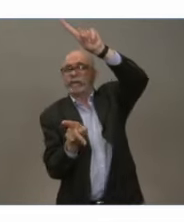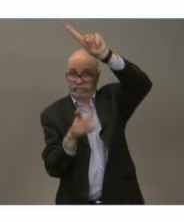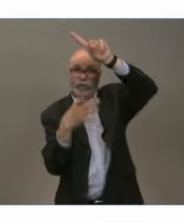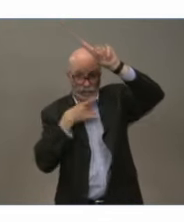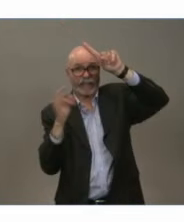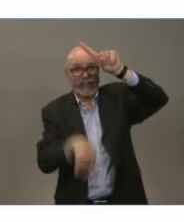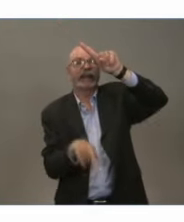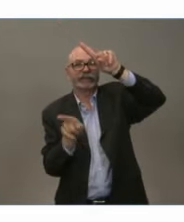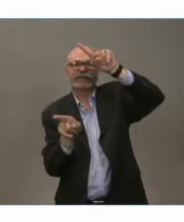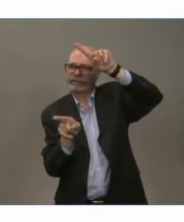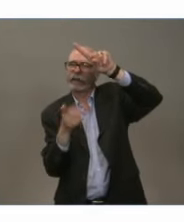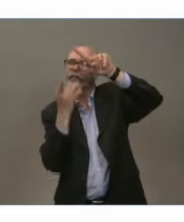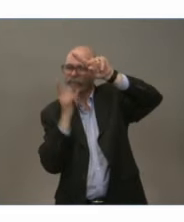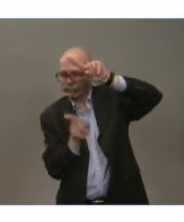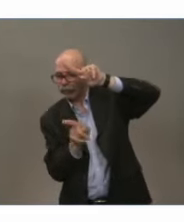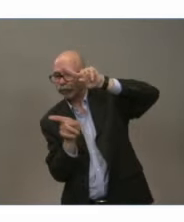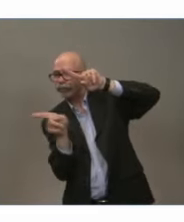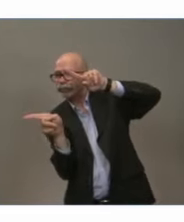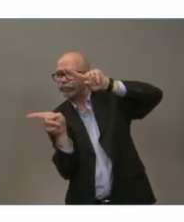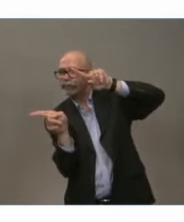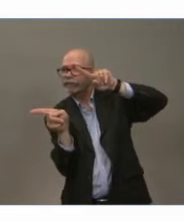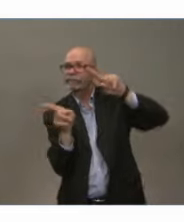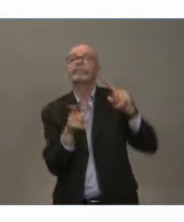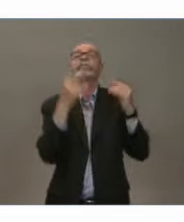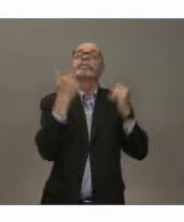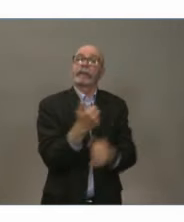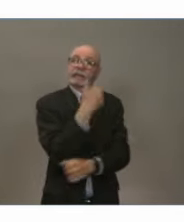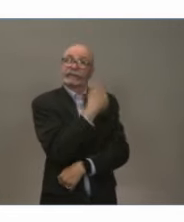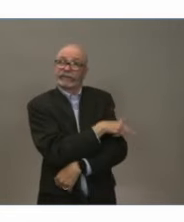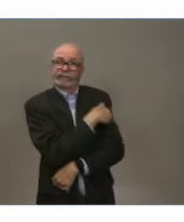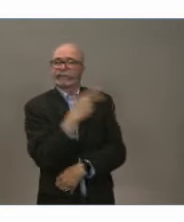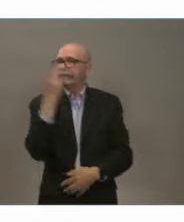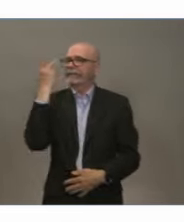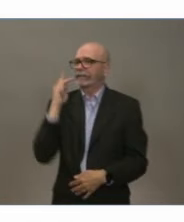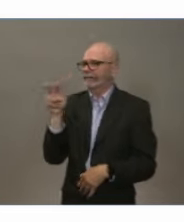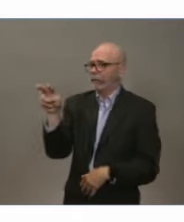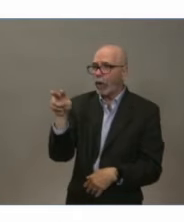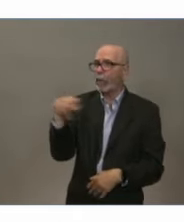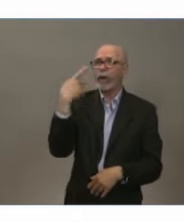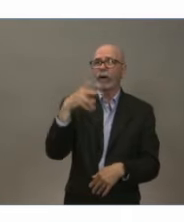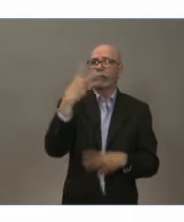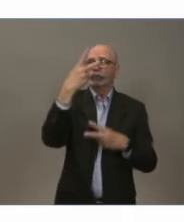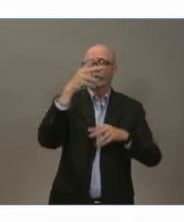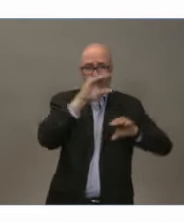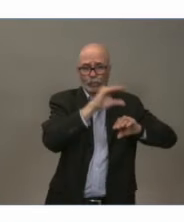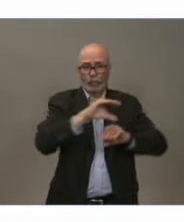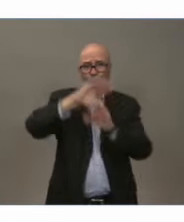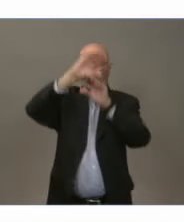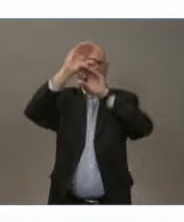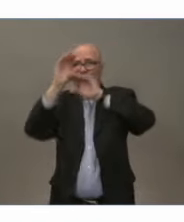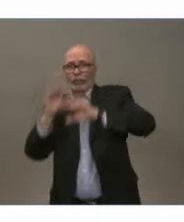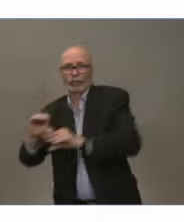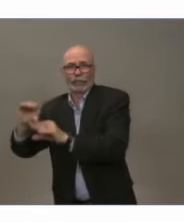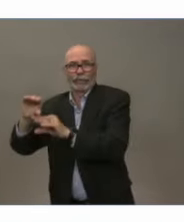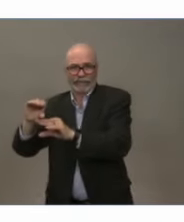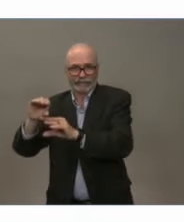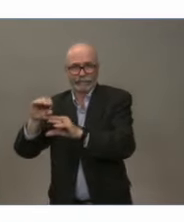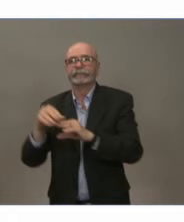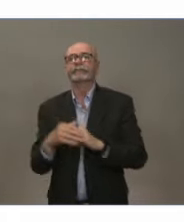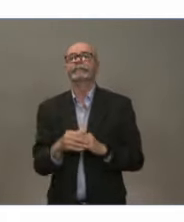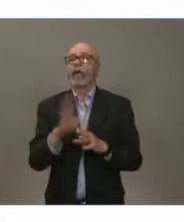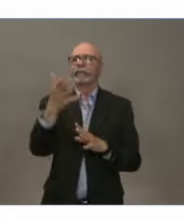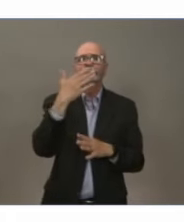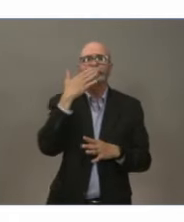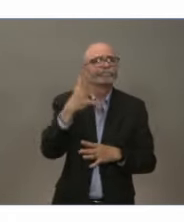impact of hospitalization. And again, this first set is based on having strong public health measures in